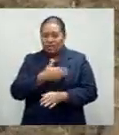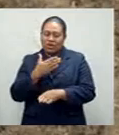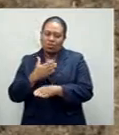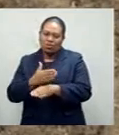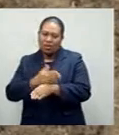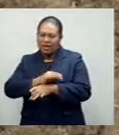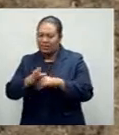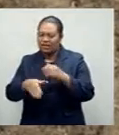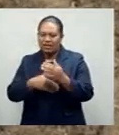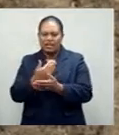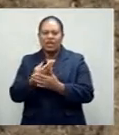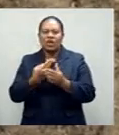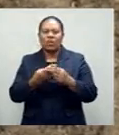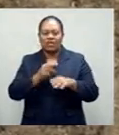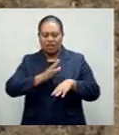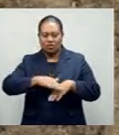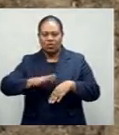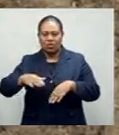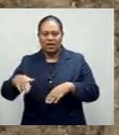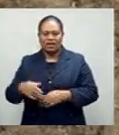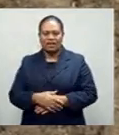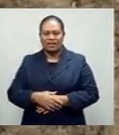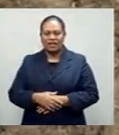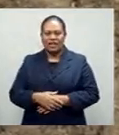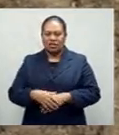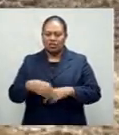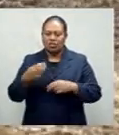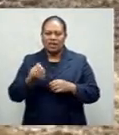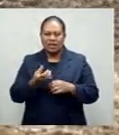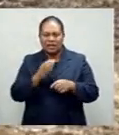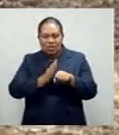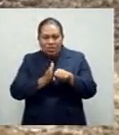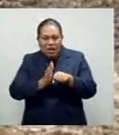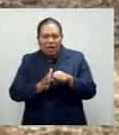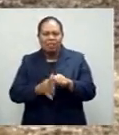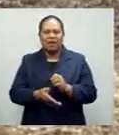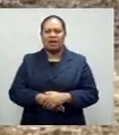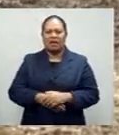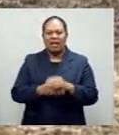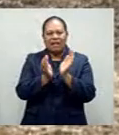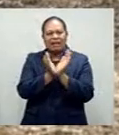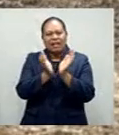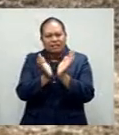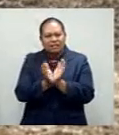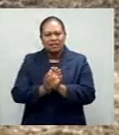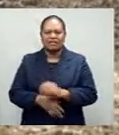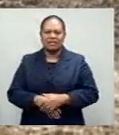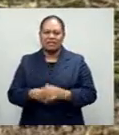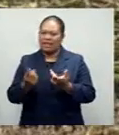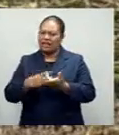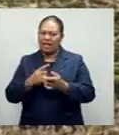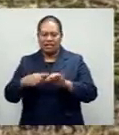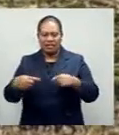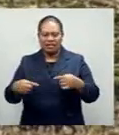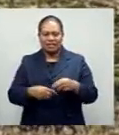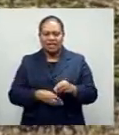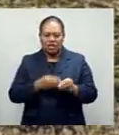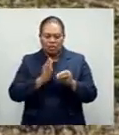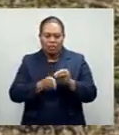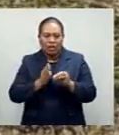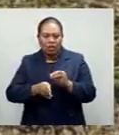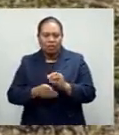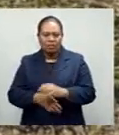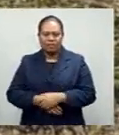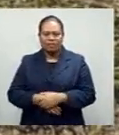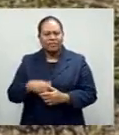his children on the 5-acre farm. They plant cucumber, lettuce, cabbage, watermelon and tomatoes. Now I'm thinking this is